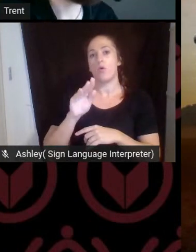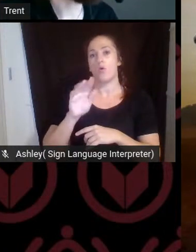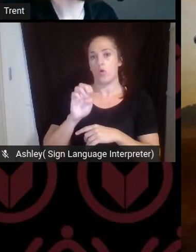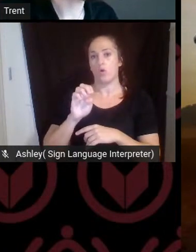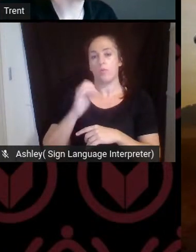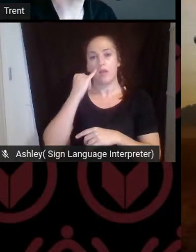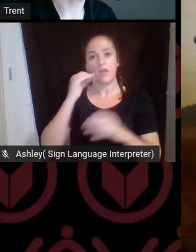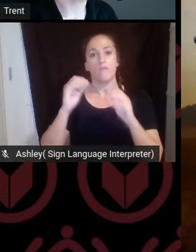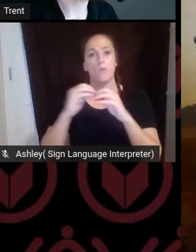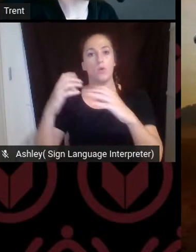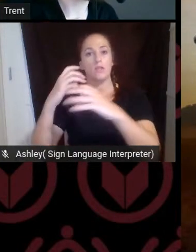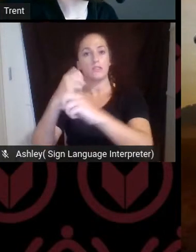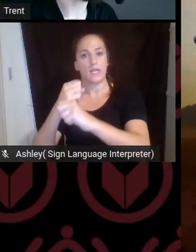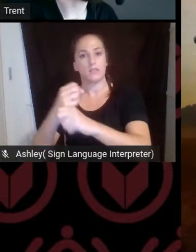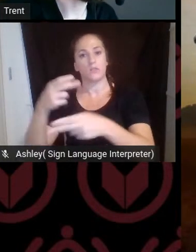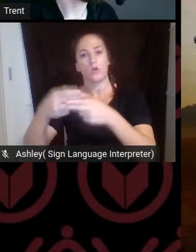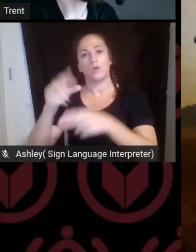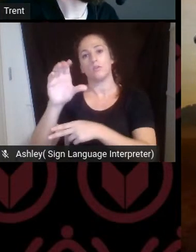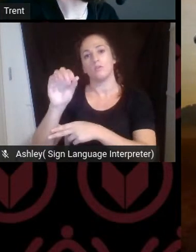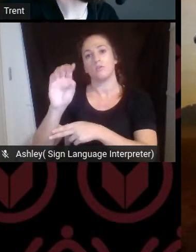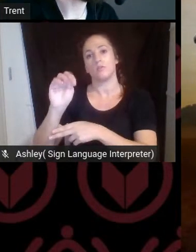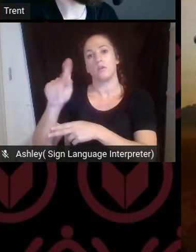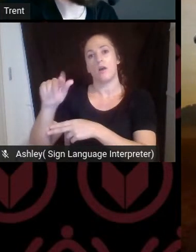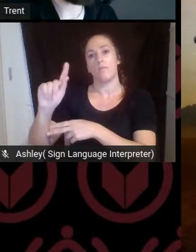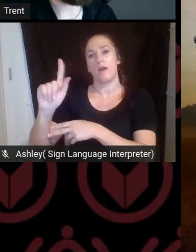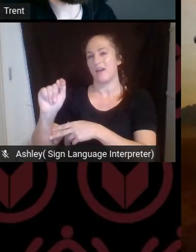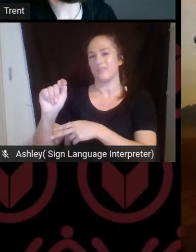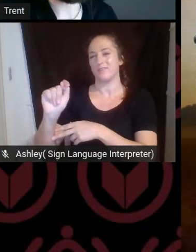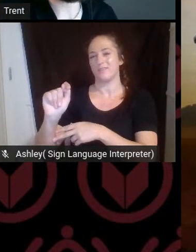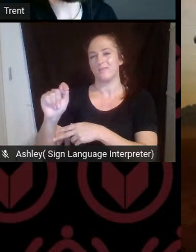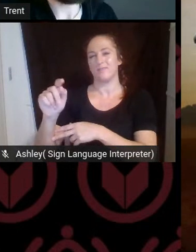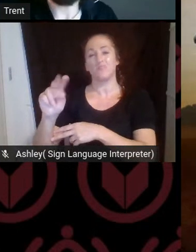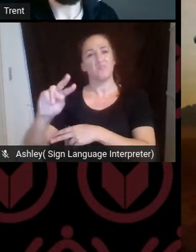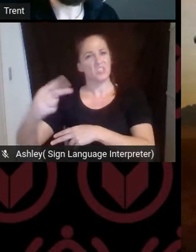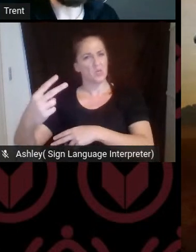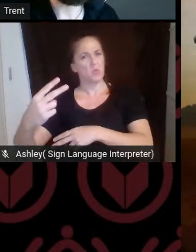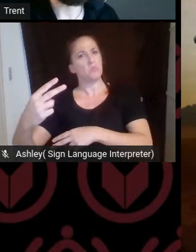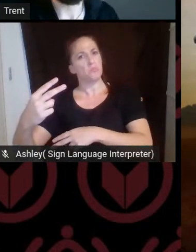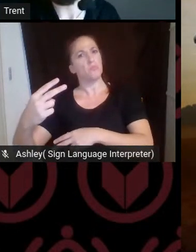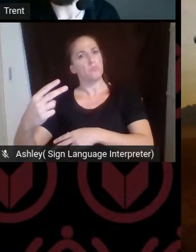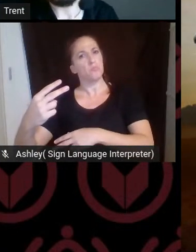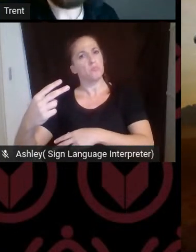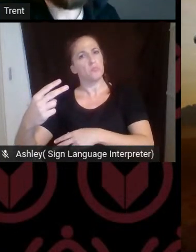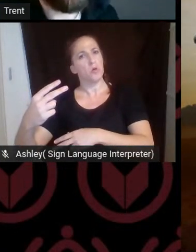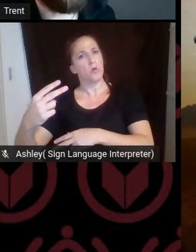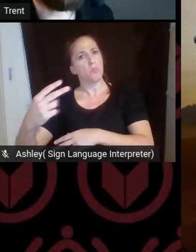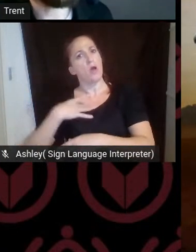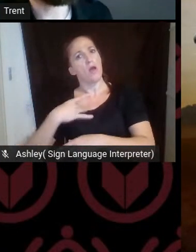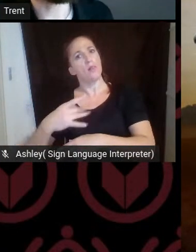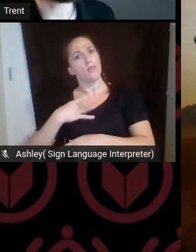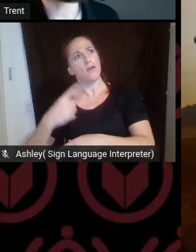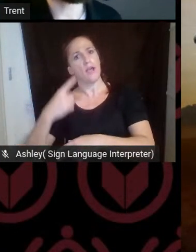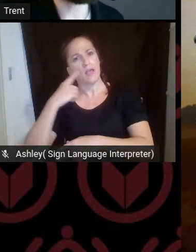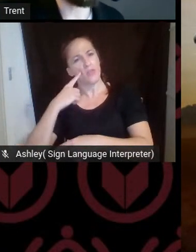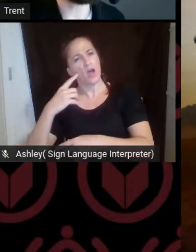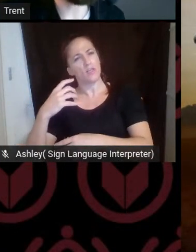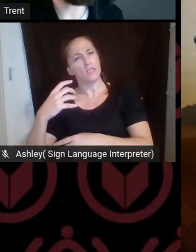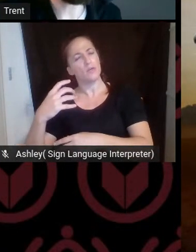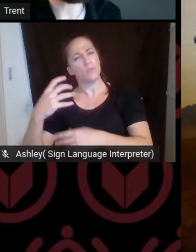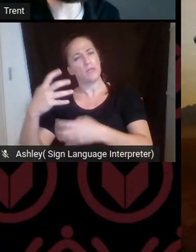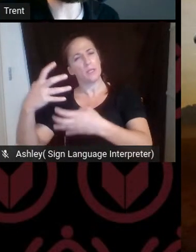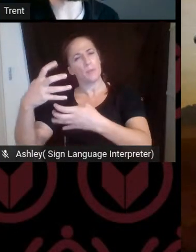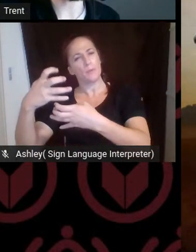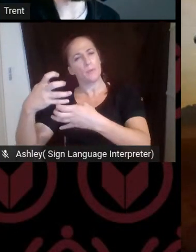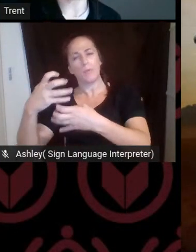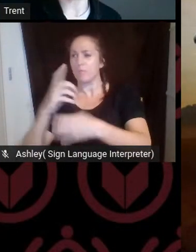compact. That to me looks a little bit too. I don't know. I kind of like that. I might change that after this. We'll see. You can also